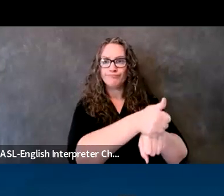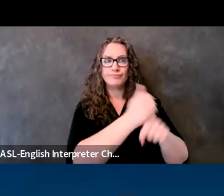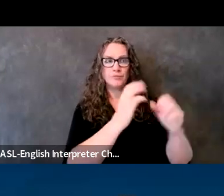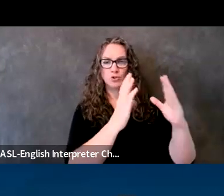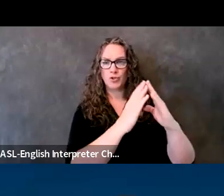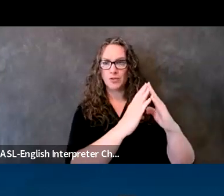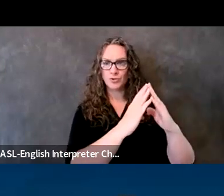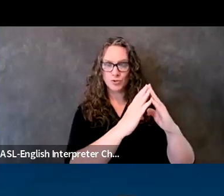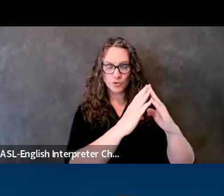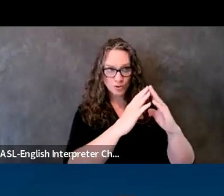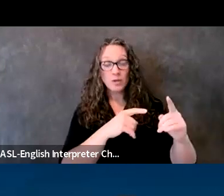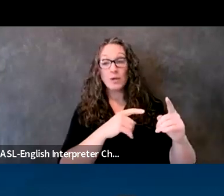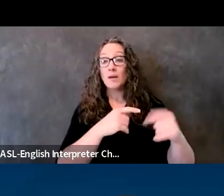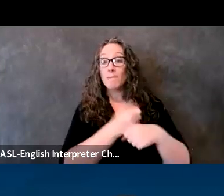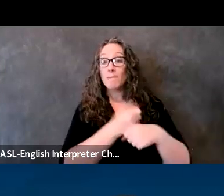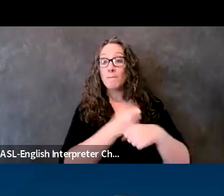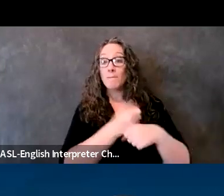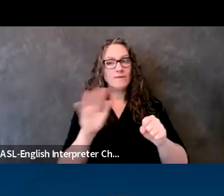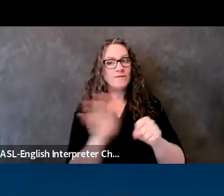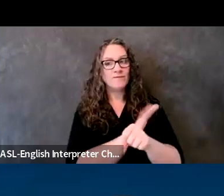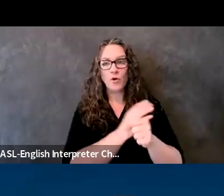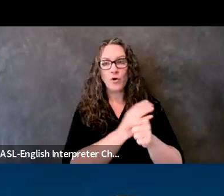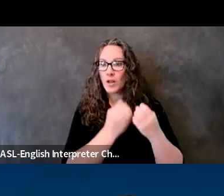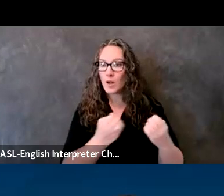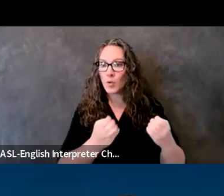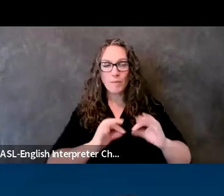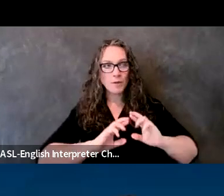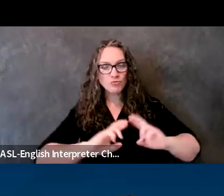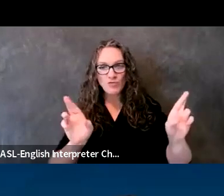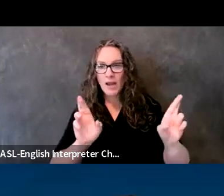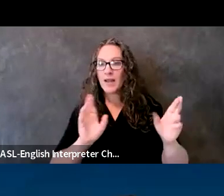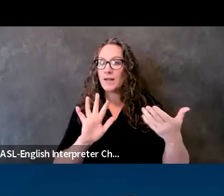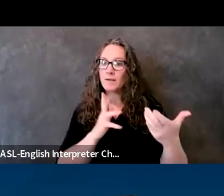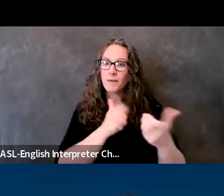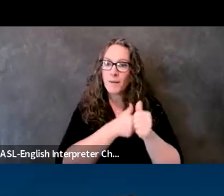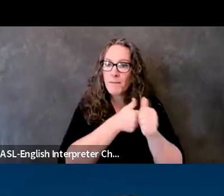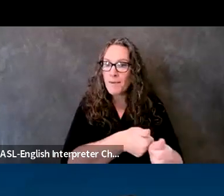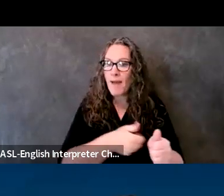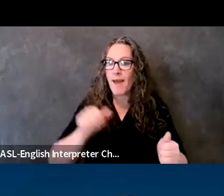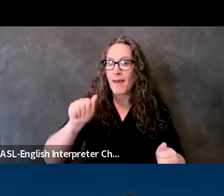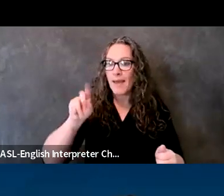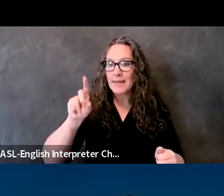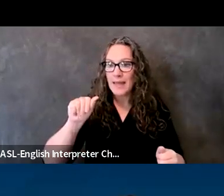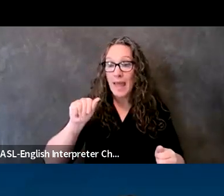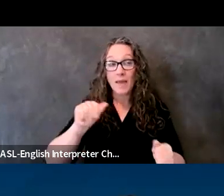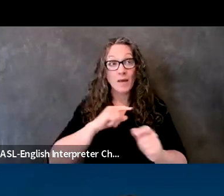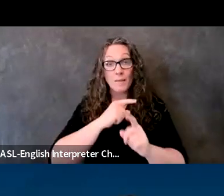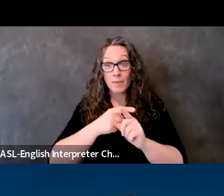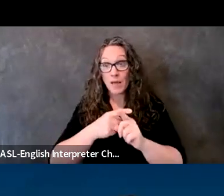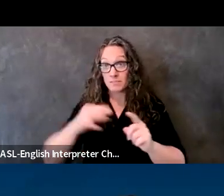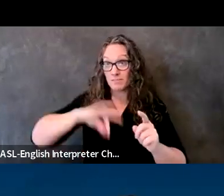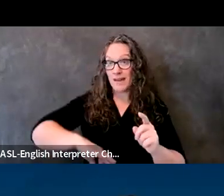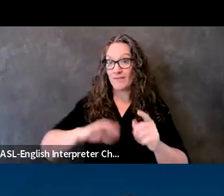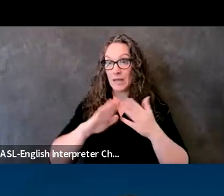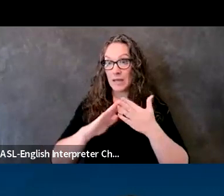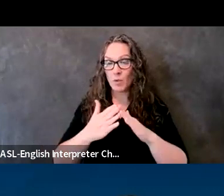are fully equipped, ADA compliant, right, and good for the community. And it is a balance, but that's